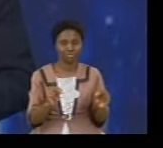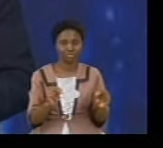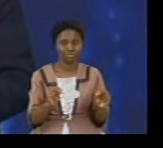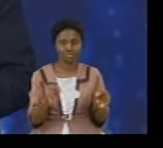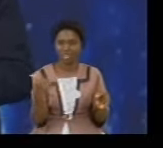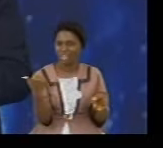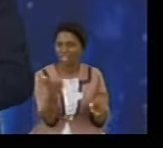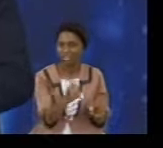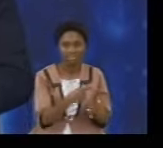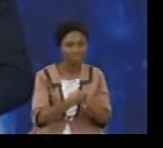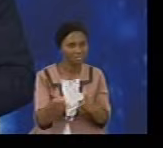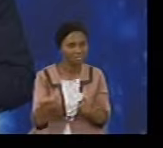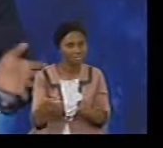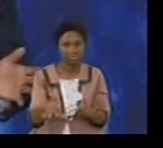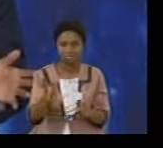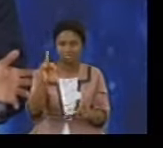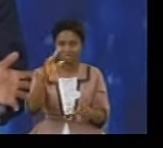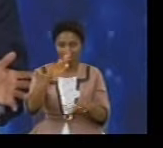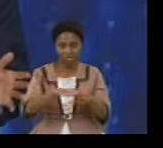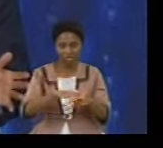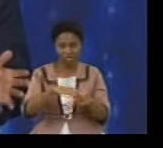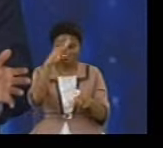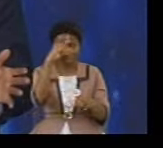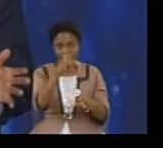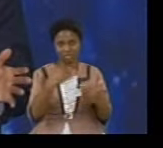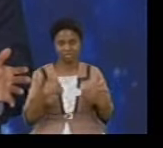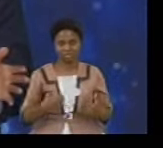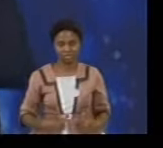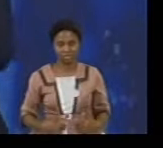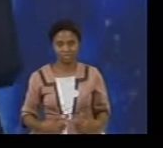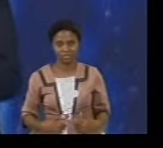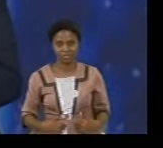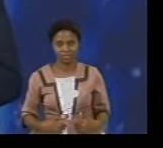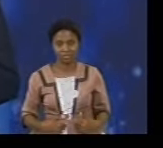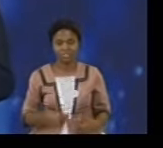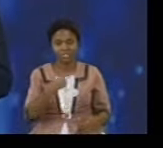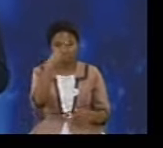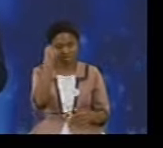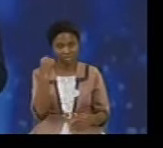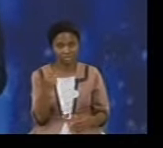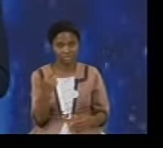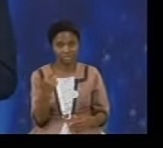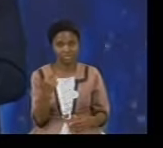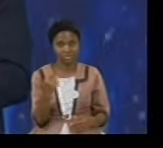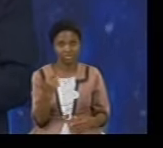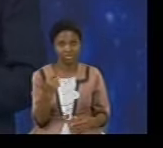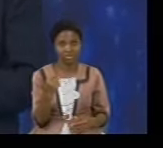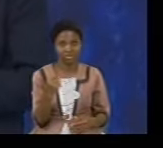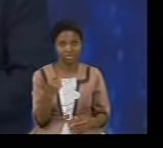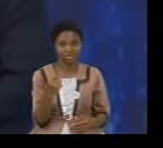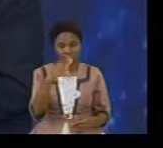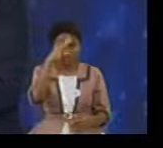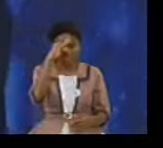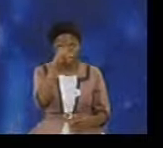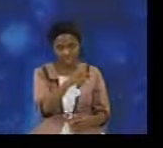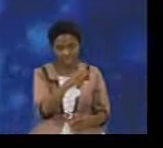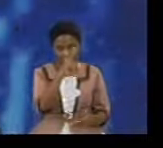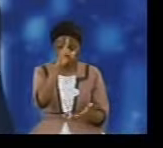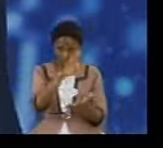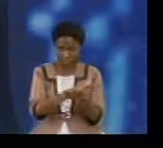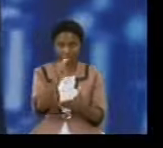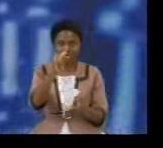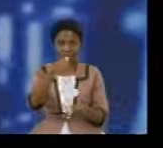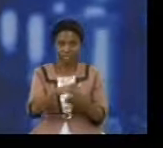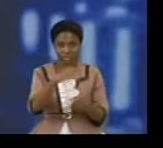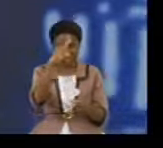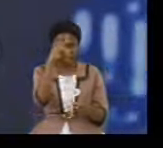hurt was found upon him, because he believed in his